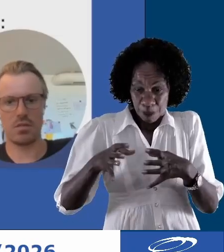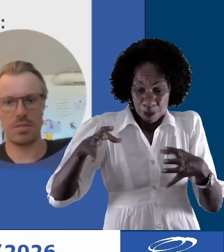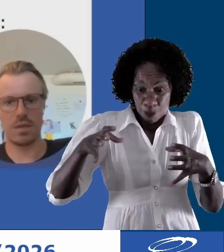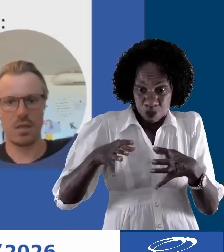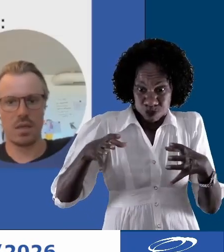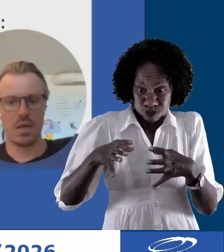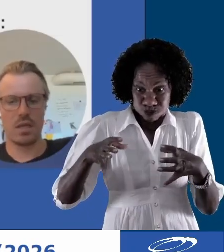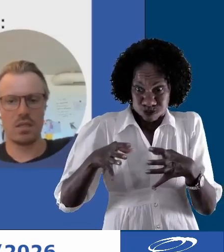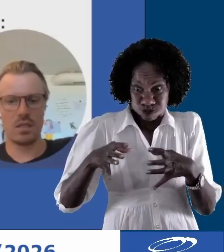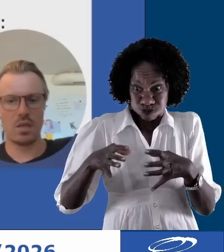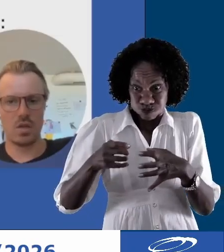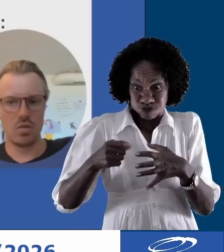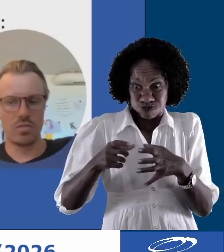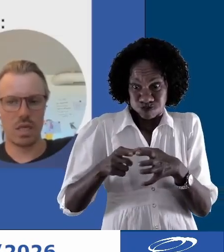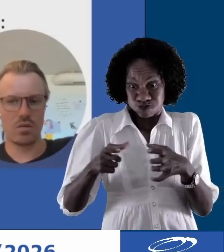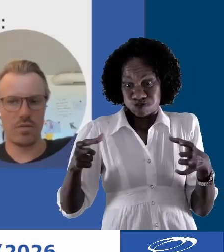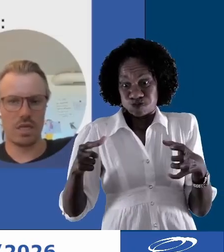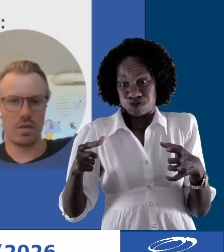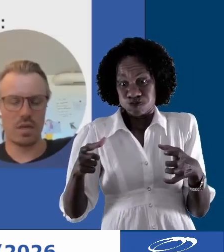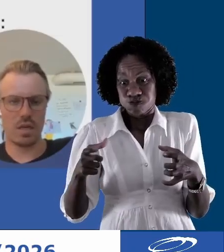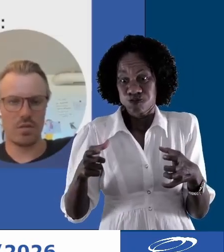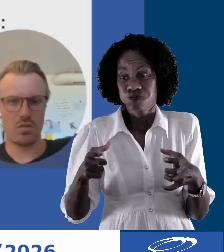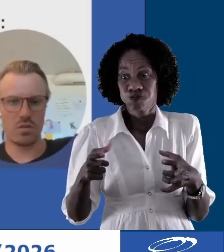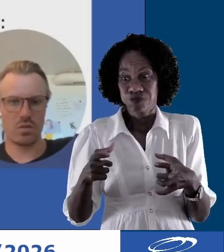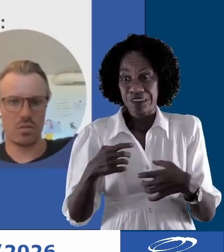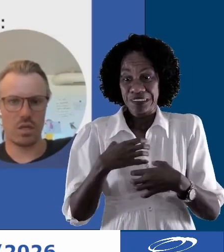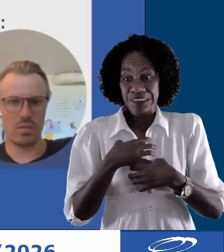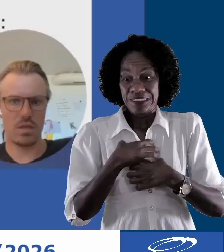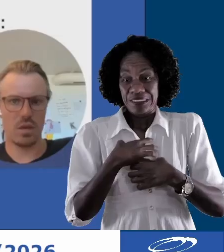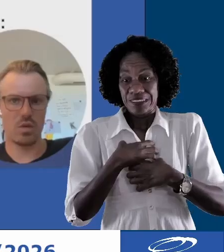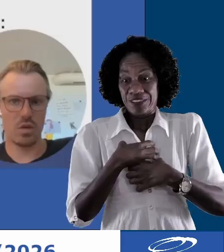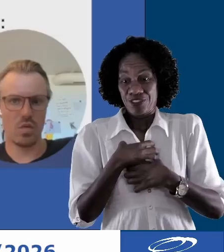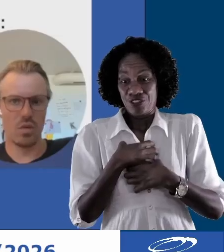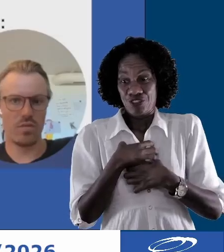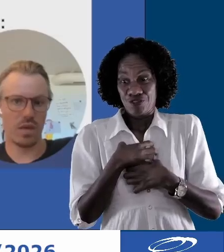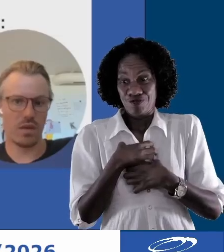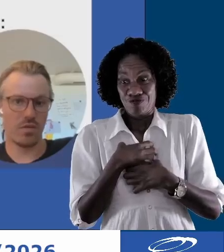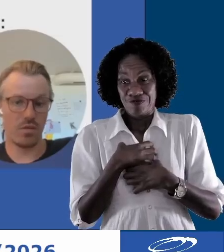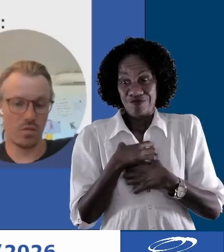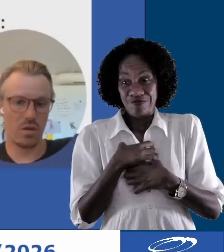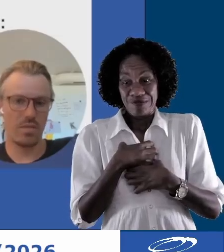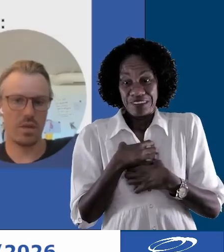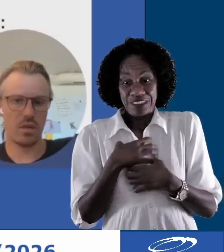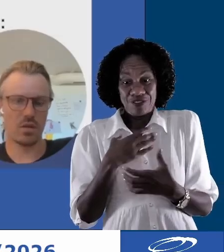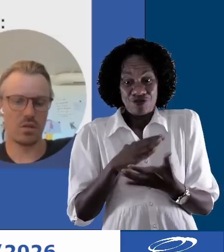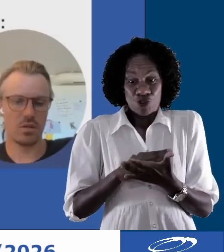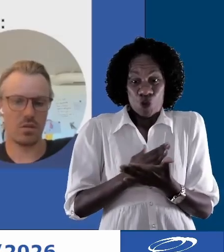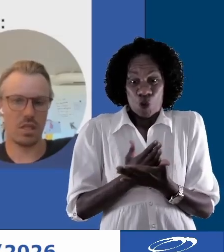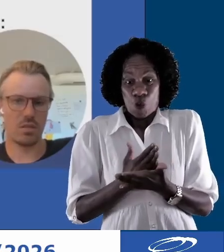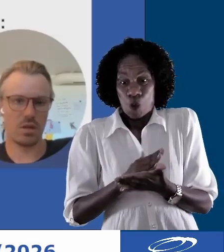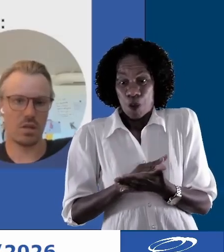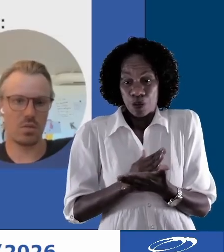etc. And this is the new microenvironment after surgical debridement, and we know that fluid, and thus